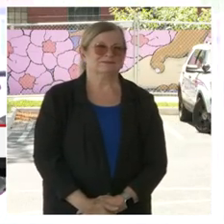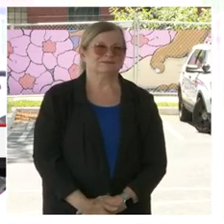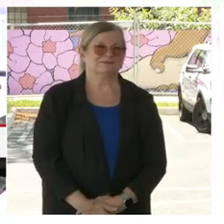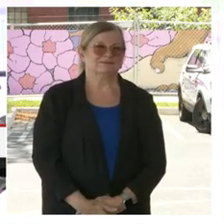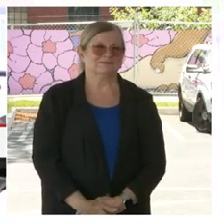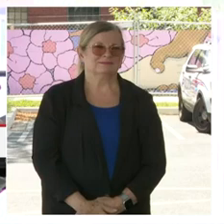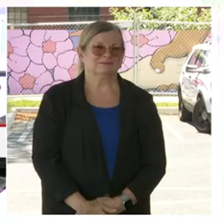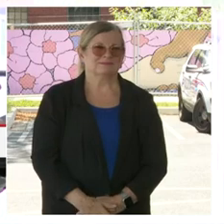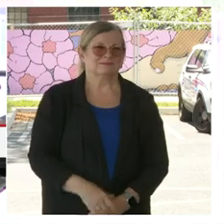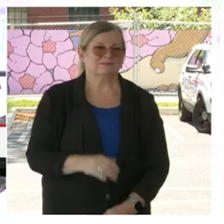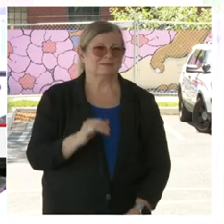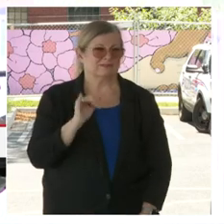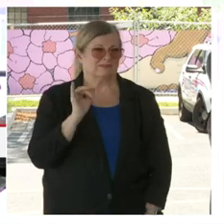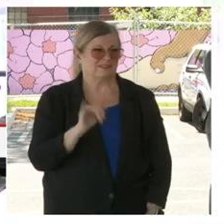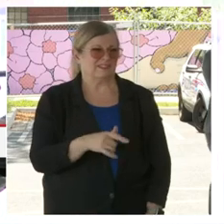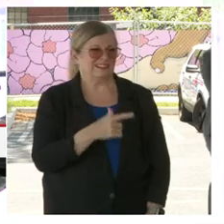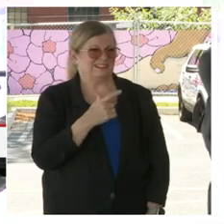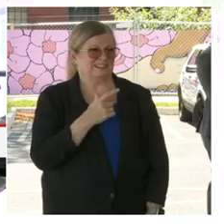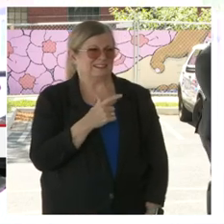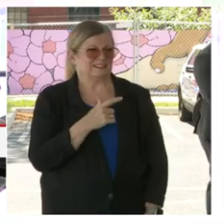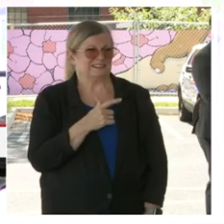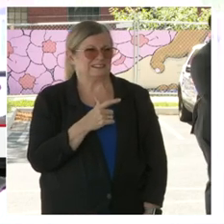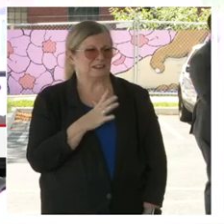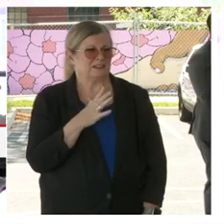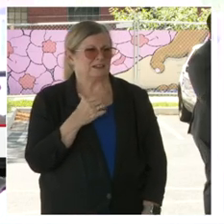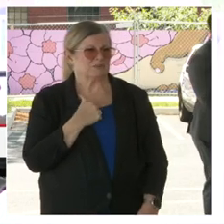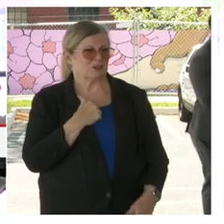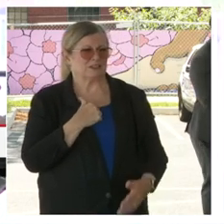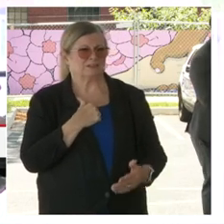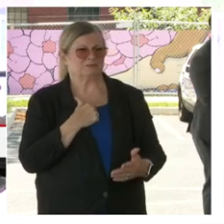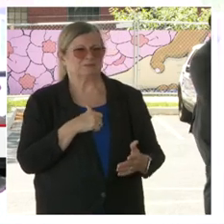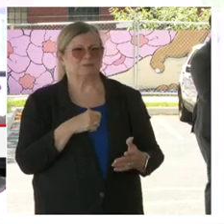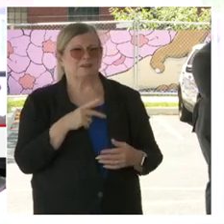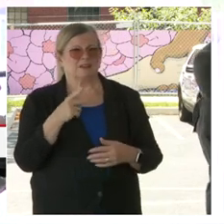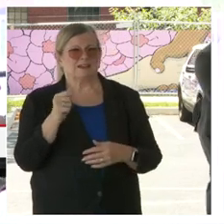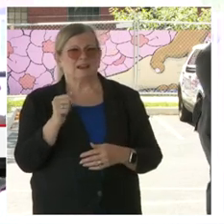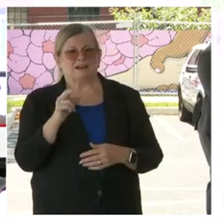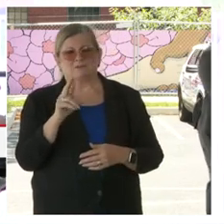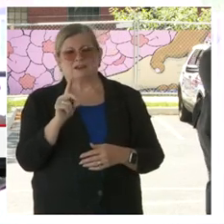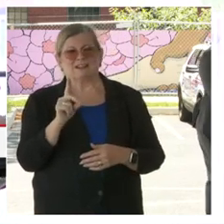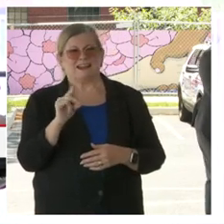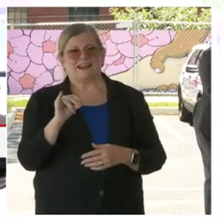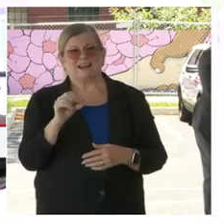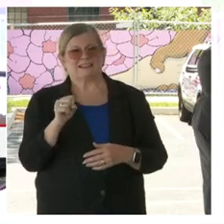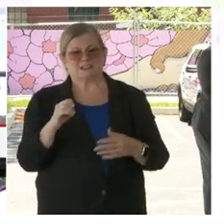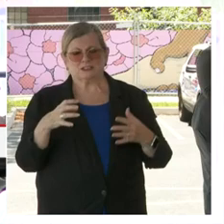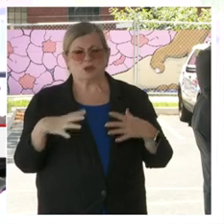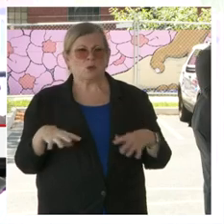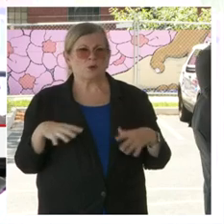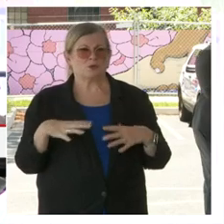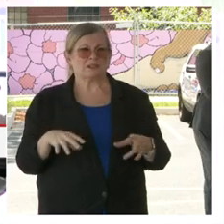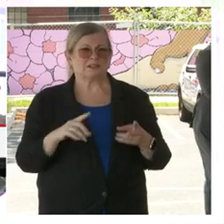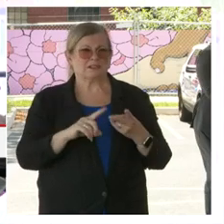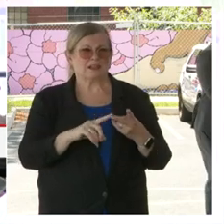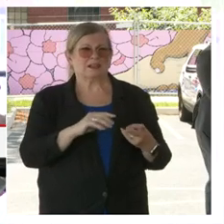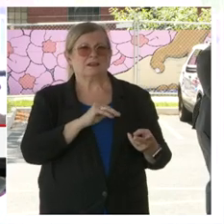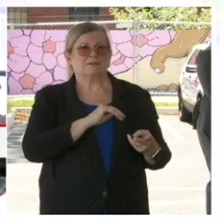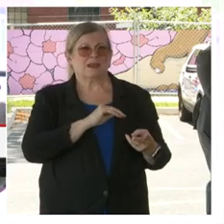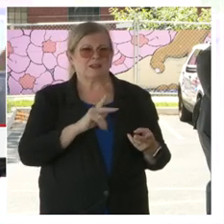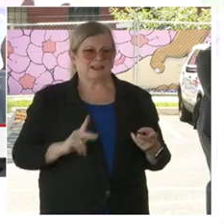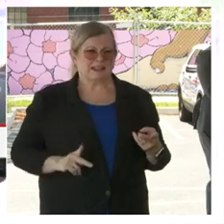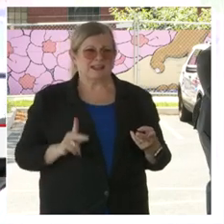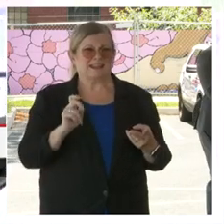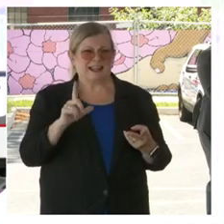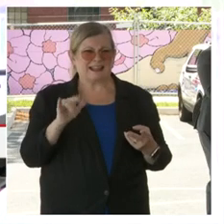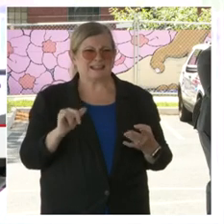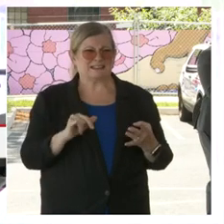This new phase, I'm sorry, Paradise Clothing, Chris Pirate, MLK Deli, Yana Glasgow,